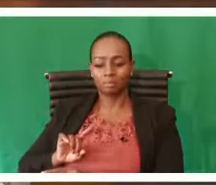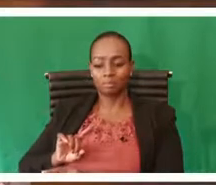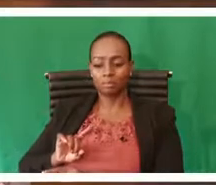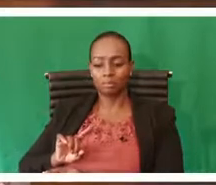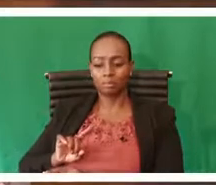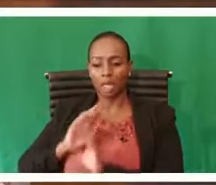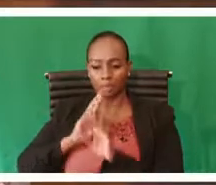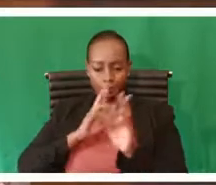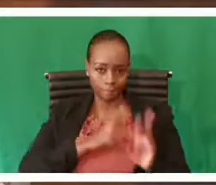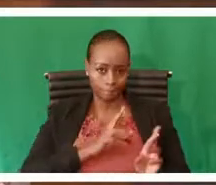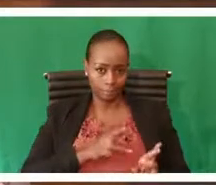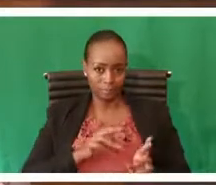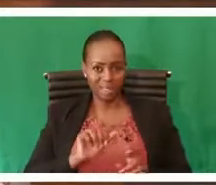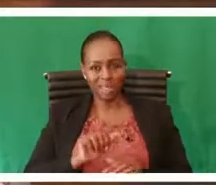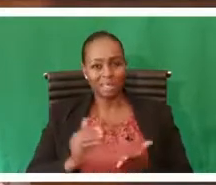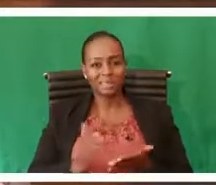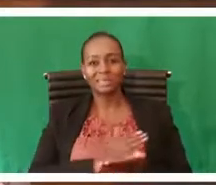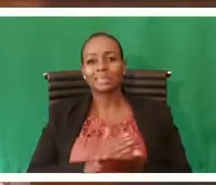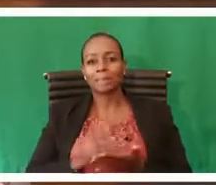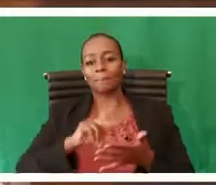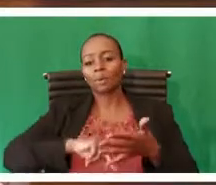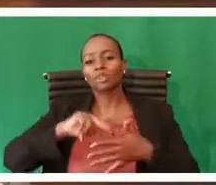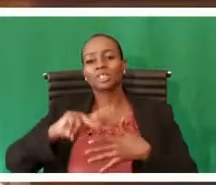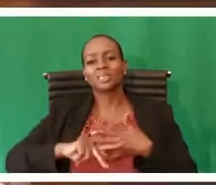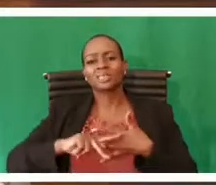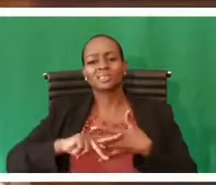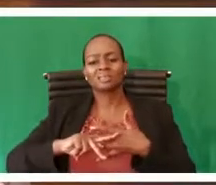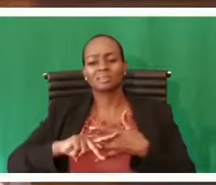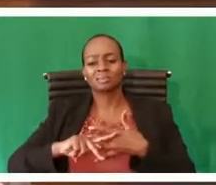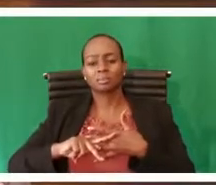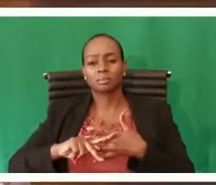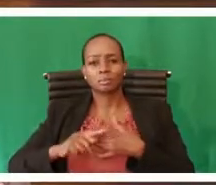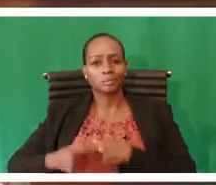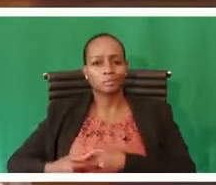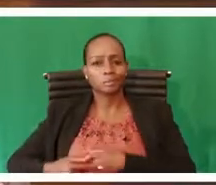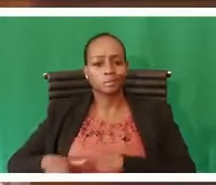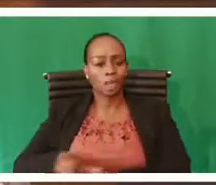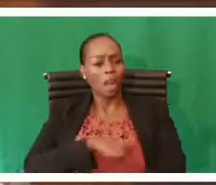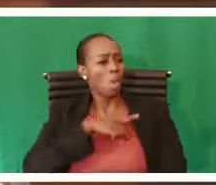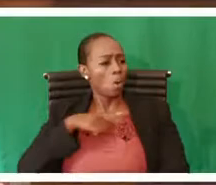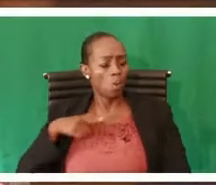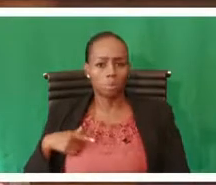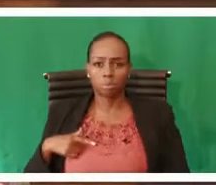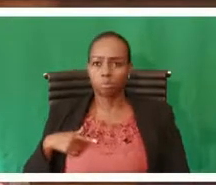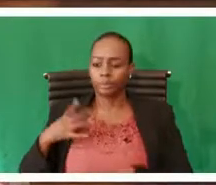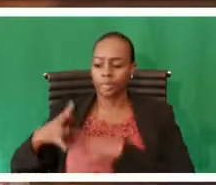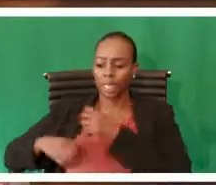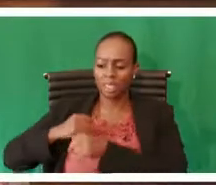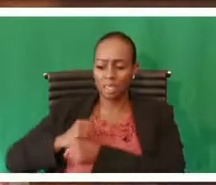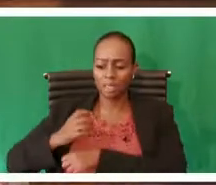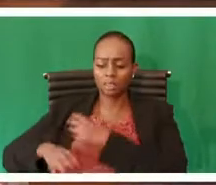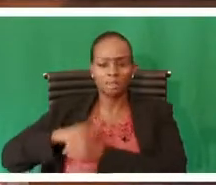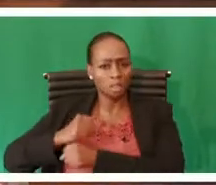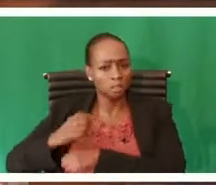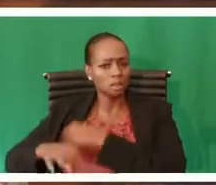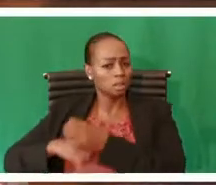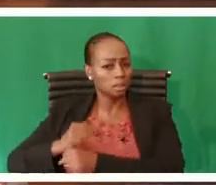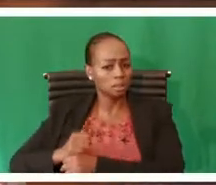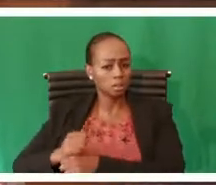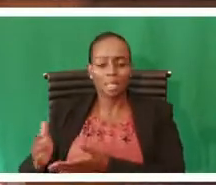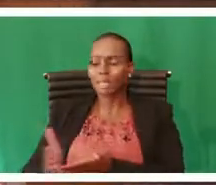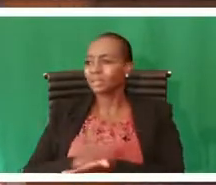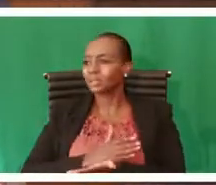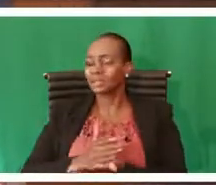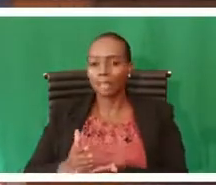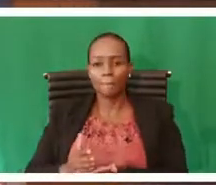are multi-year projects. And I think you have also to understand that they will start. Some of them are